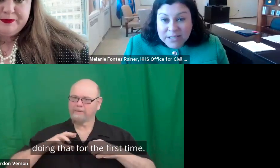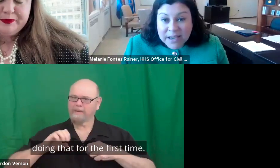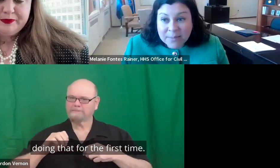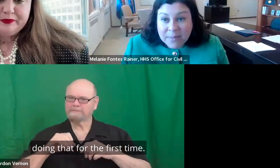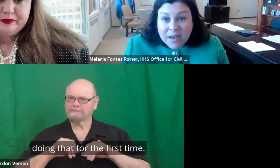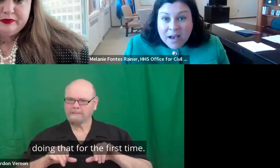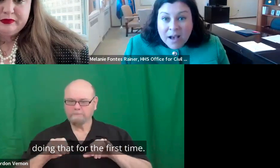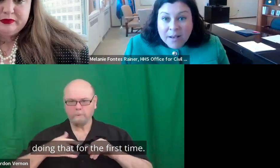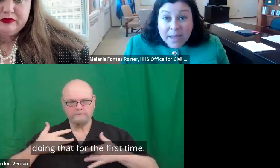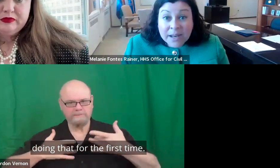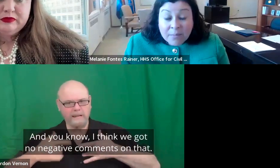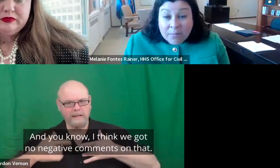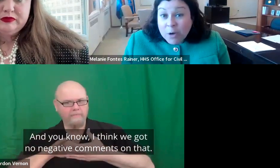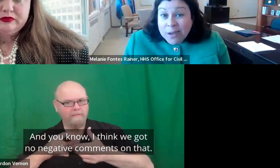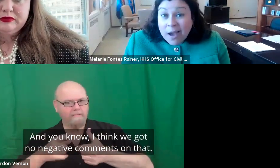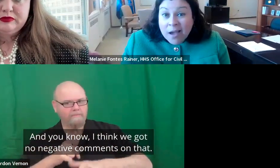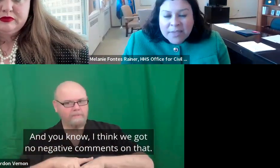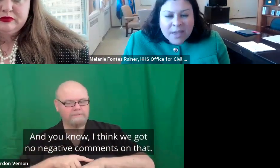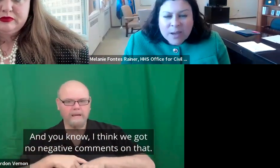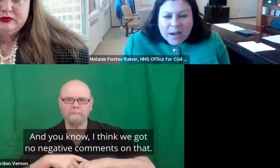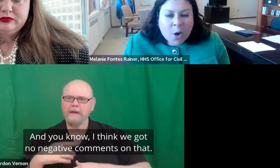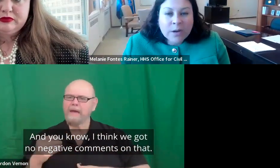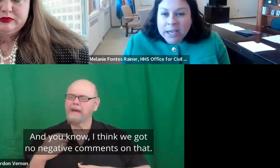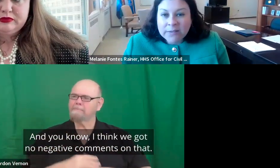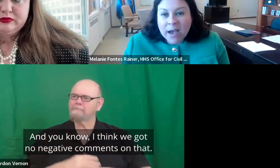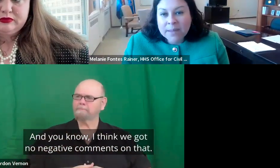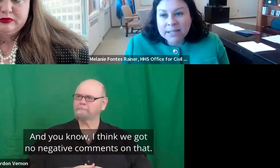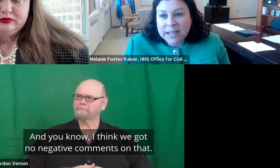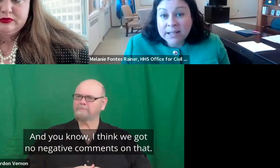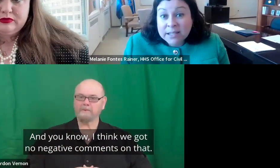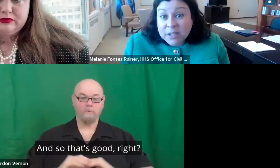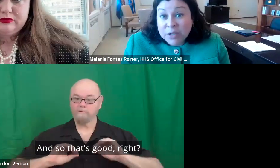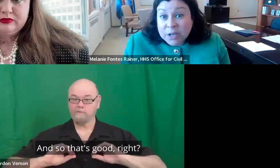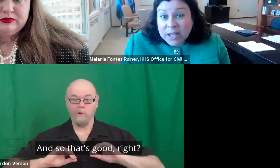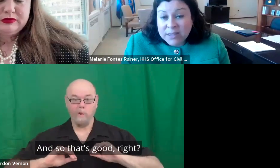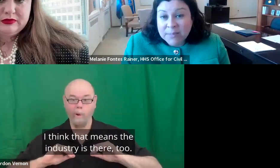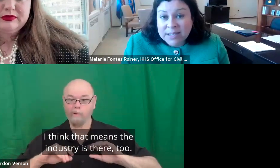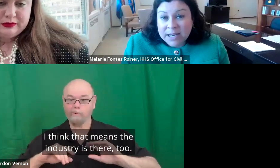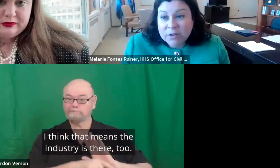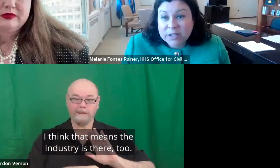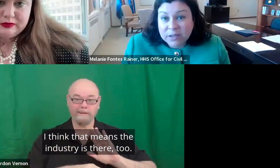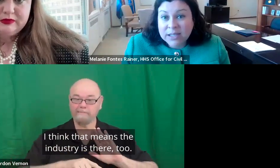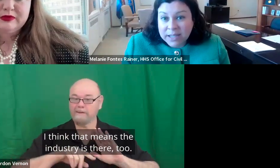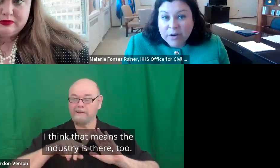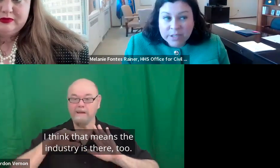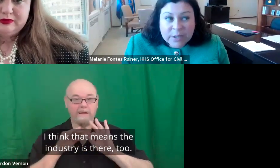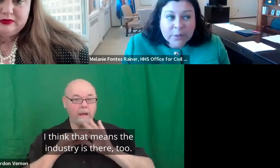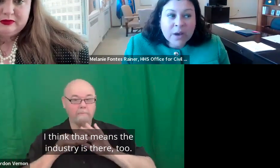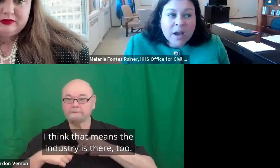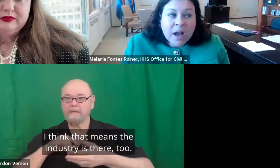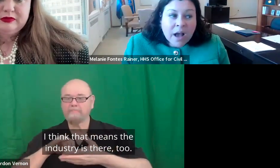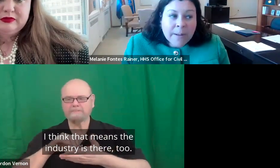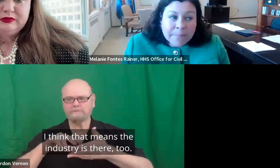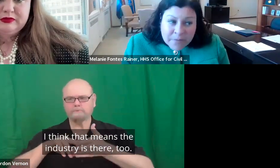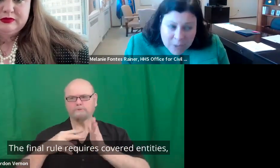for the first time. And you know, I think we got no negative comments on that. And so that's good, right? I think that means the industry is there